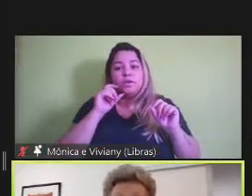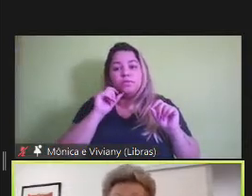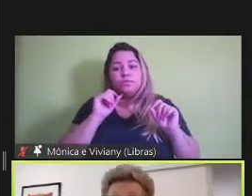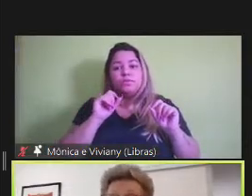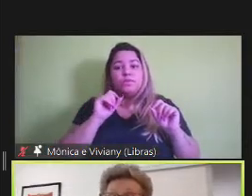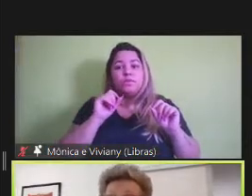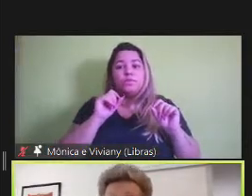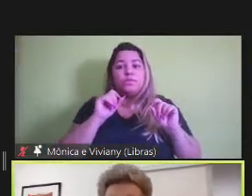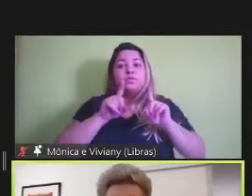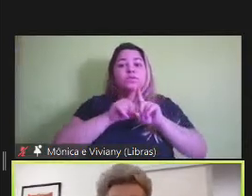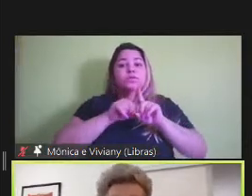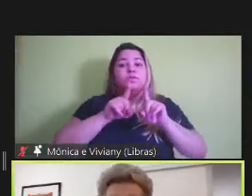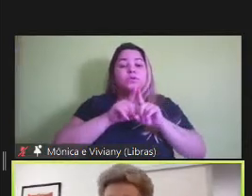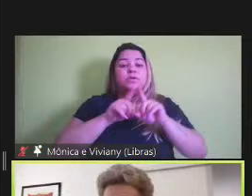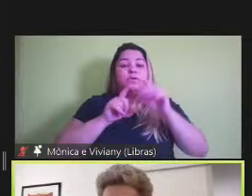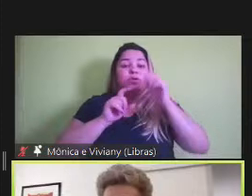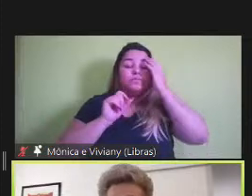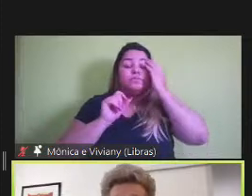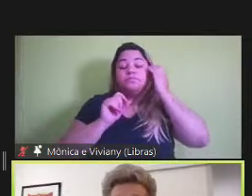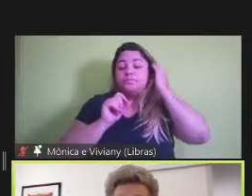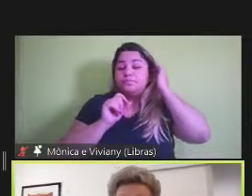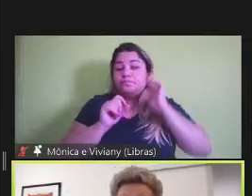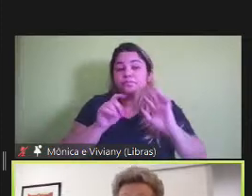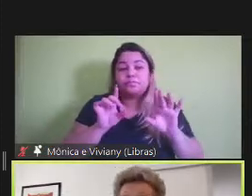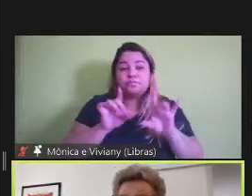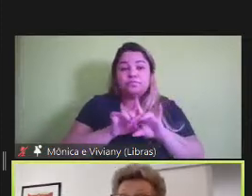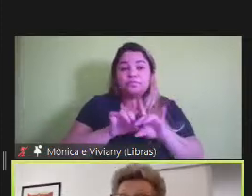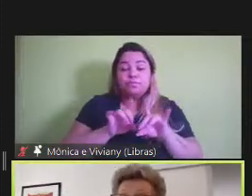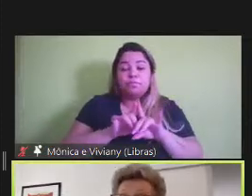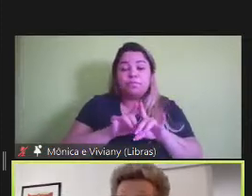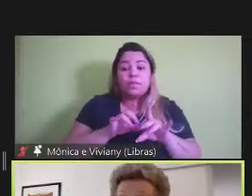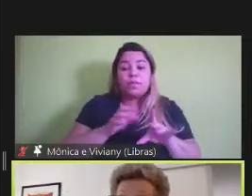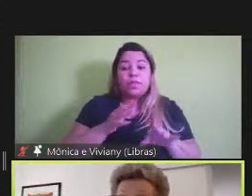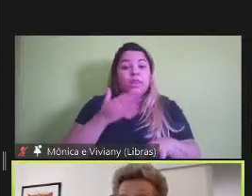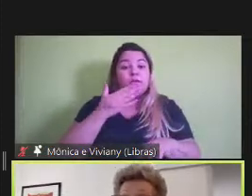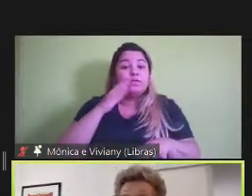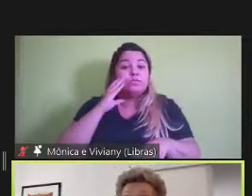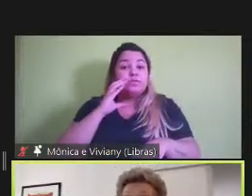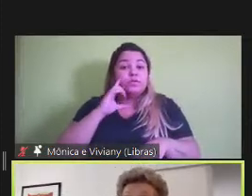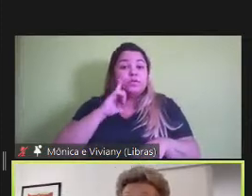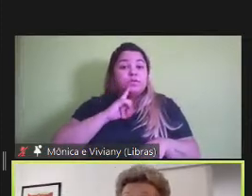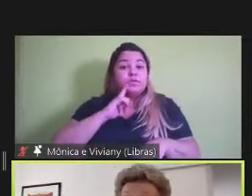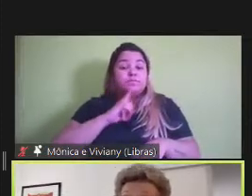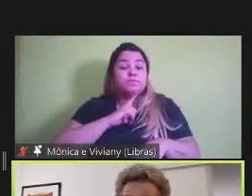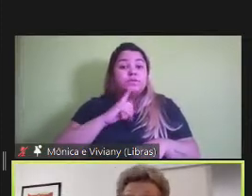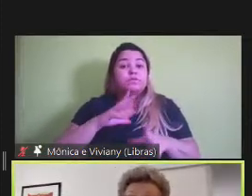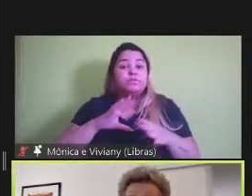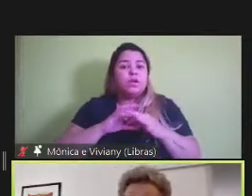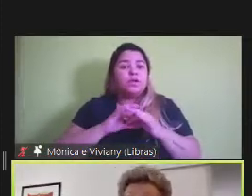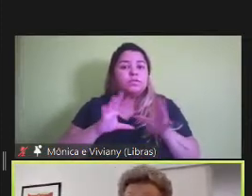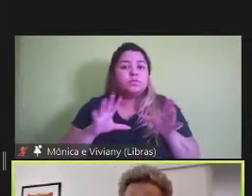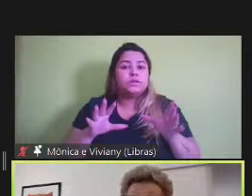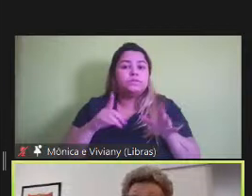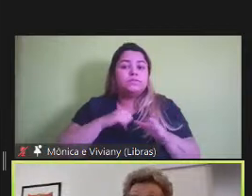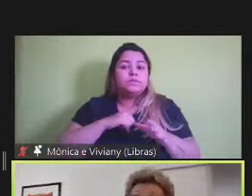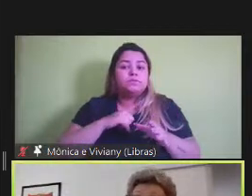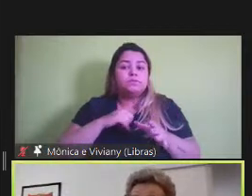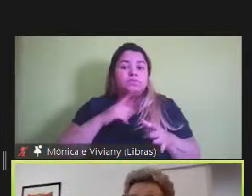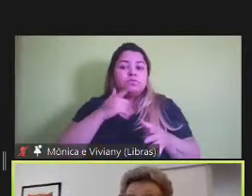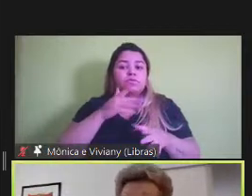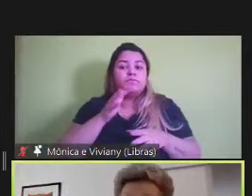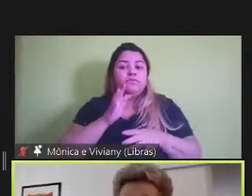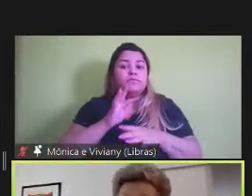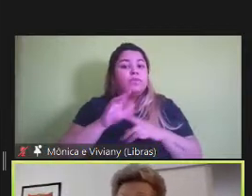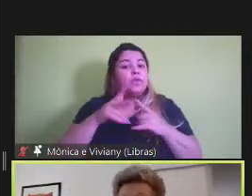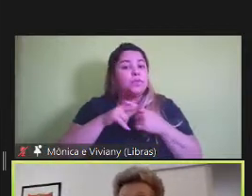the proposition to develop knowledge and abilities, multiple abilities that make it possible to have this domain